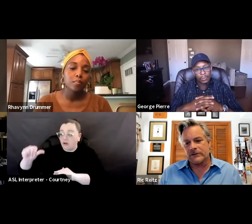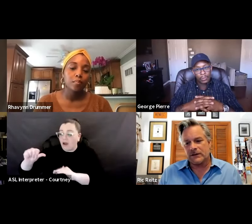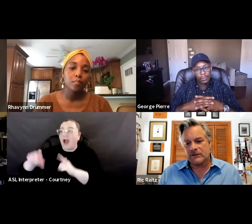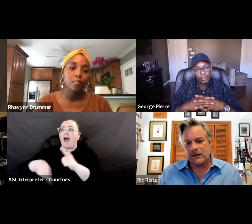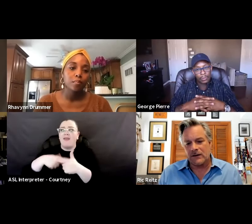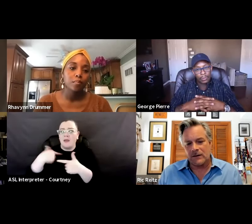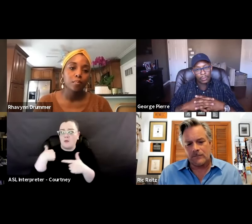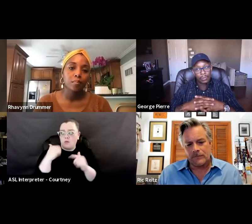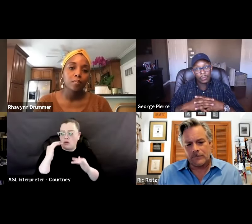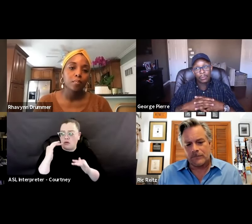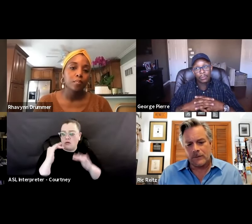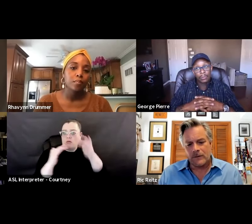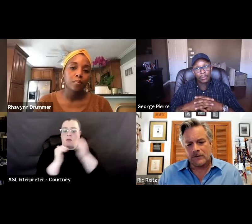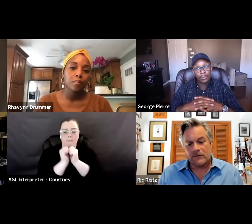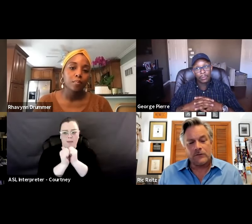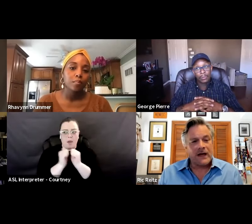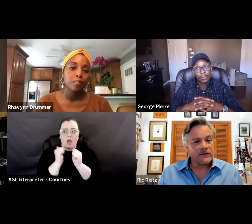a result, in